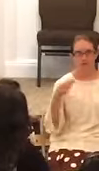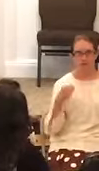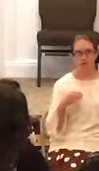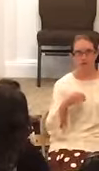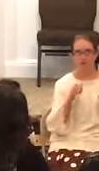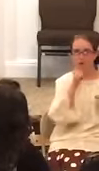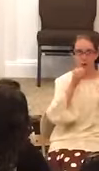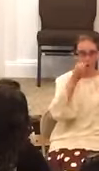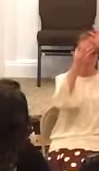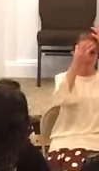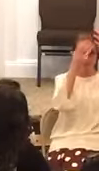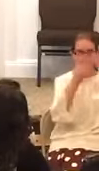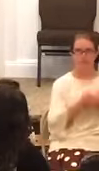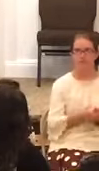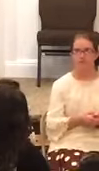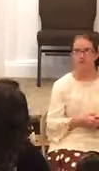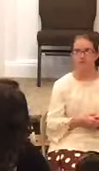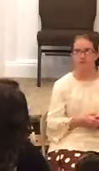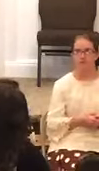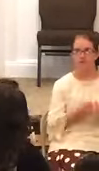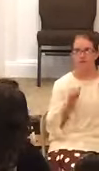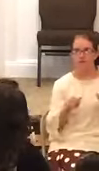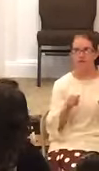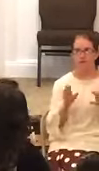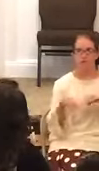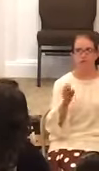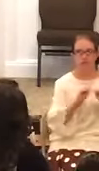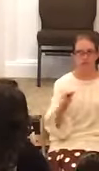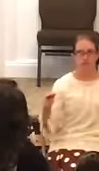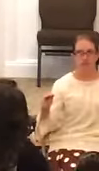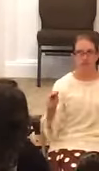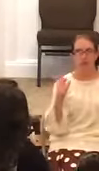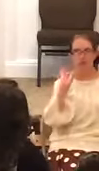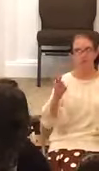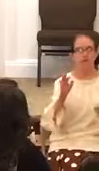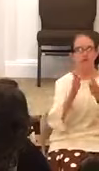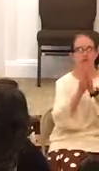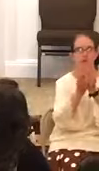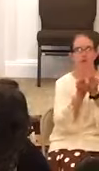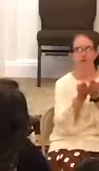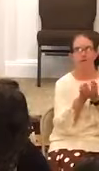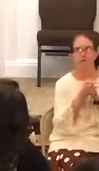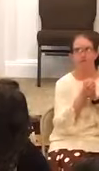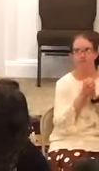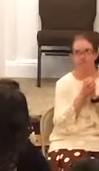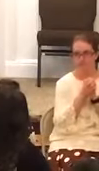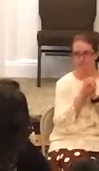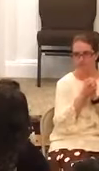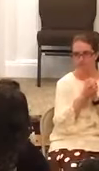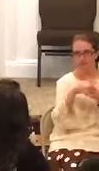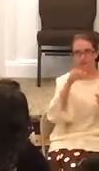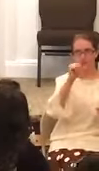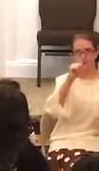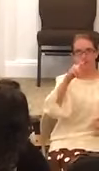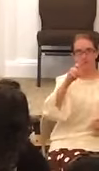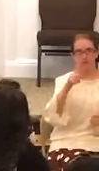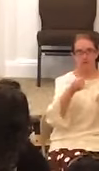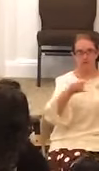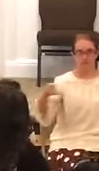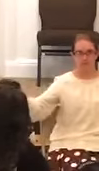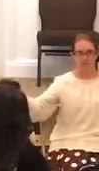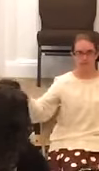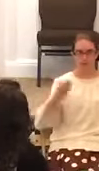the gospel. That's it. You know what? I can't do anything about that. All I can do is preach the word. You know, I'm the pipeline that flows through. I'm the